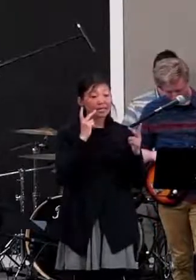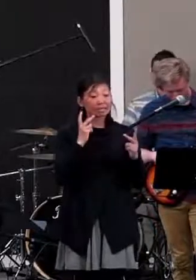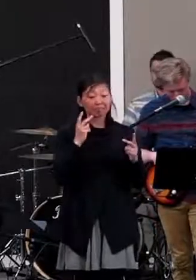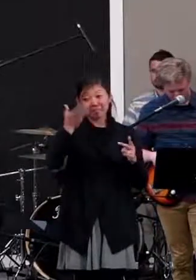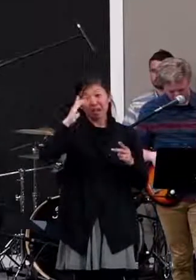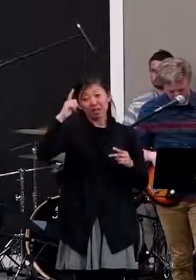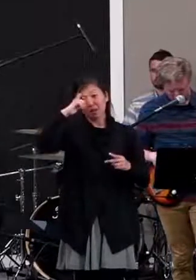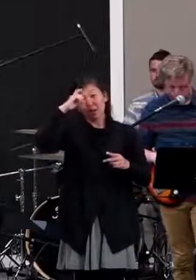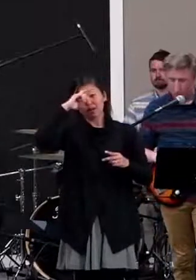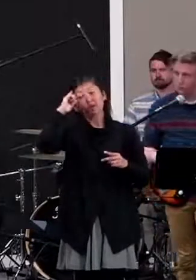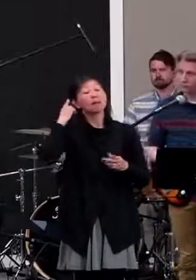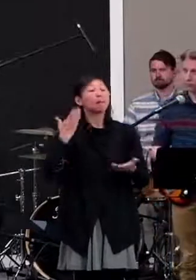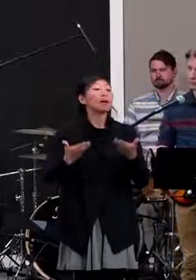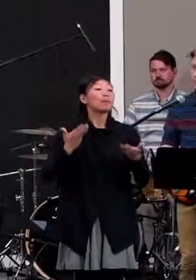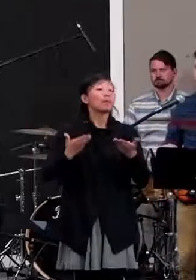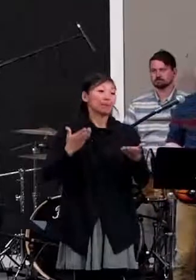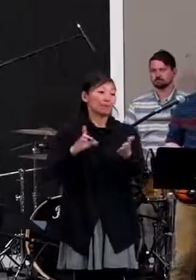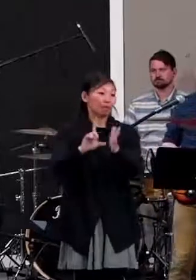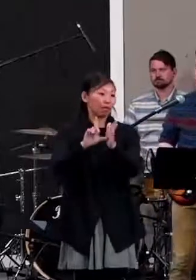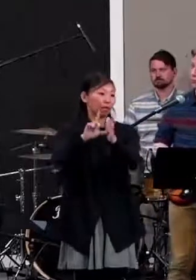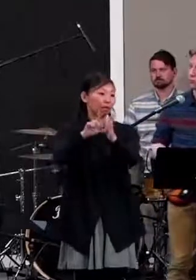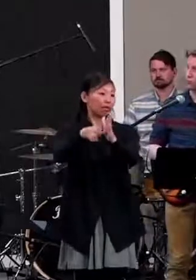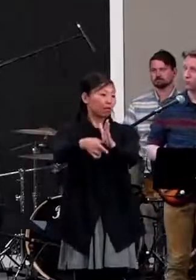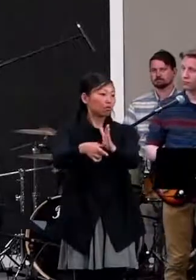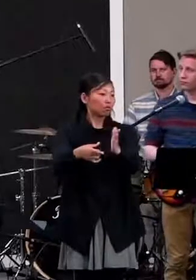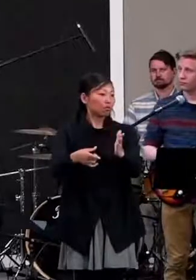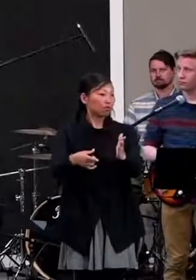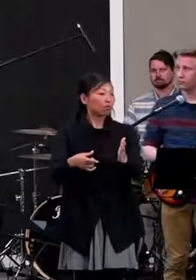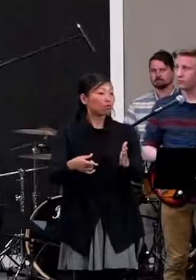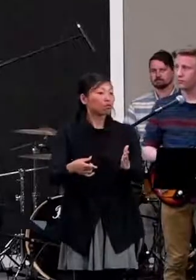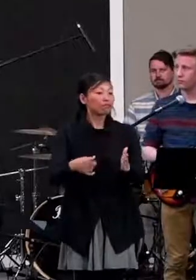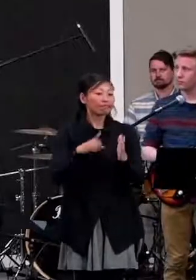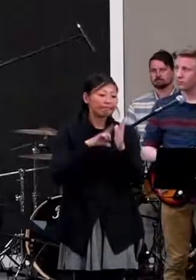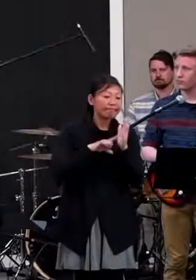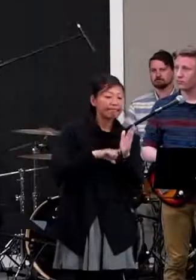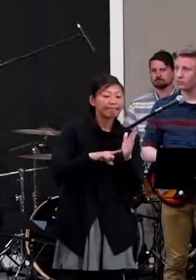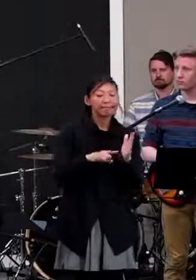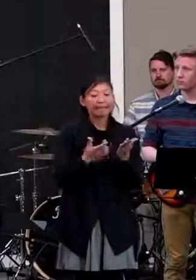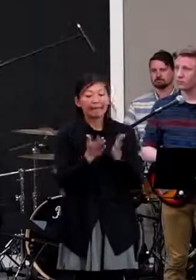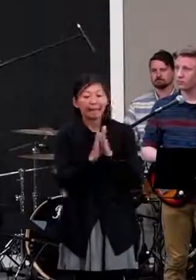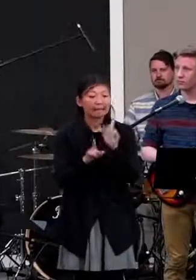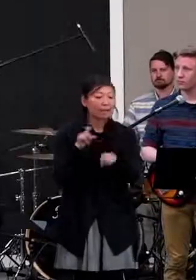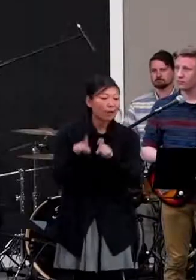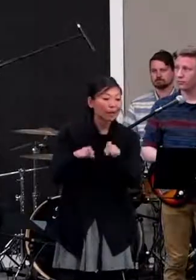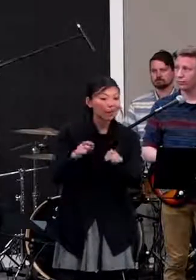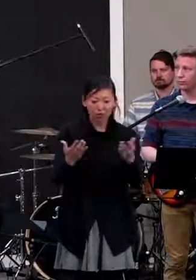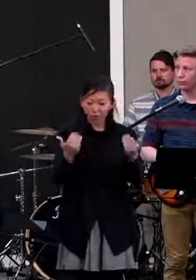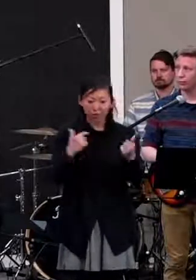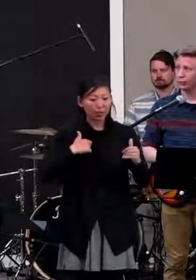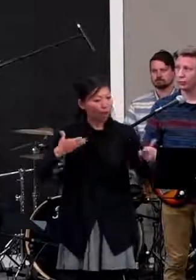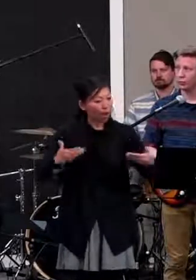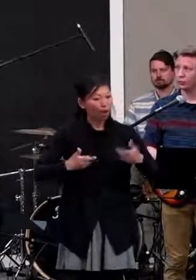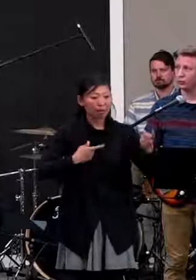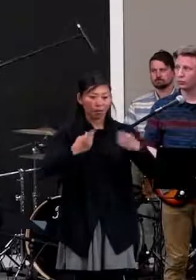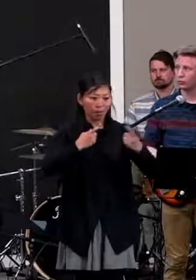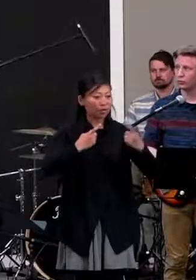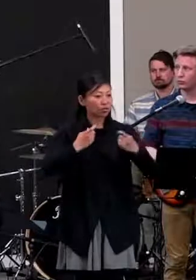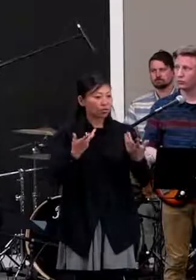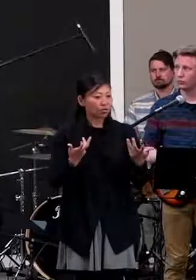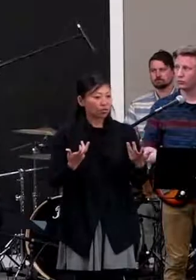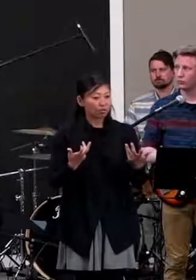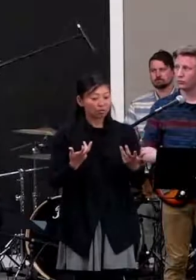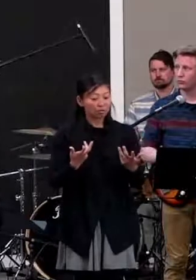And maybe pursue that friend who invited you and ask some more questions that you might get to the bottom of this faith